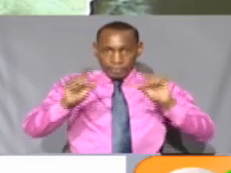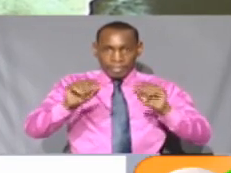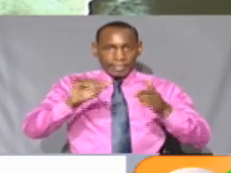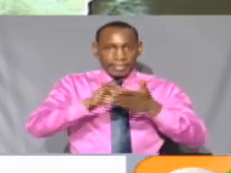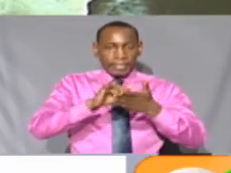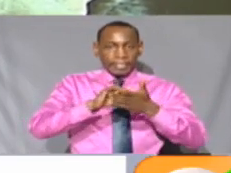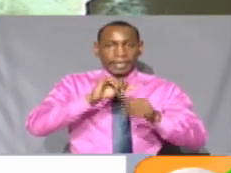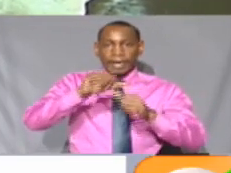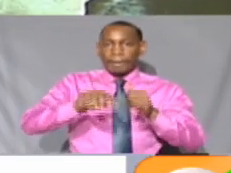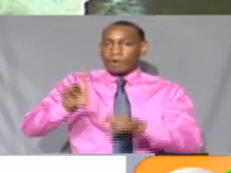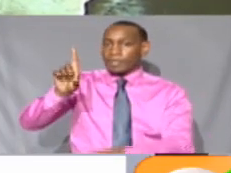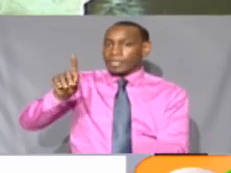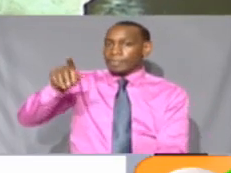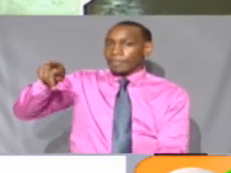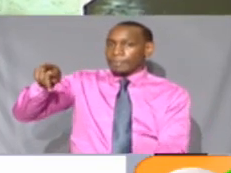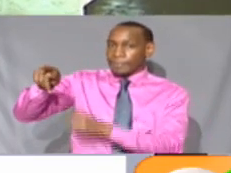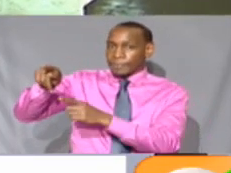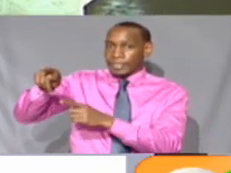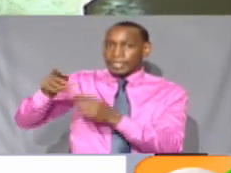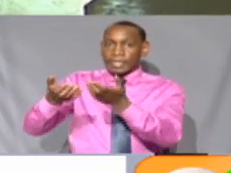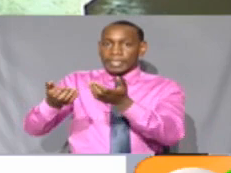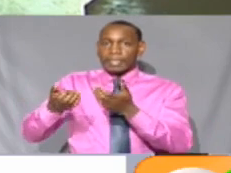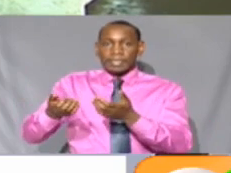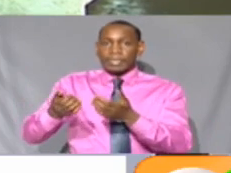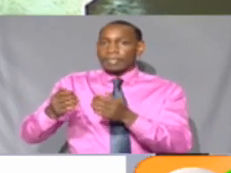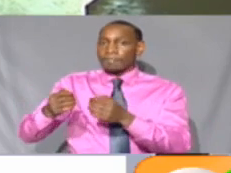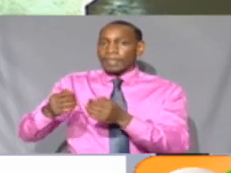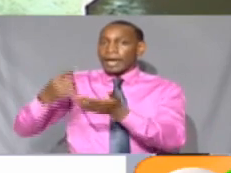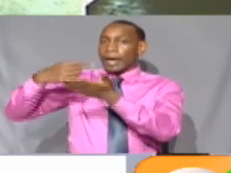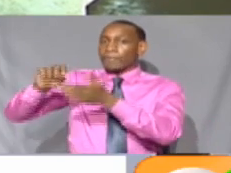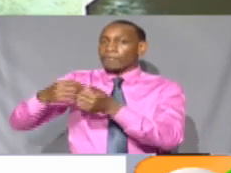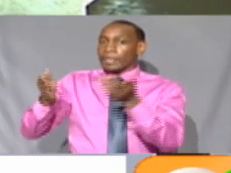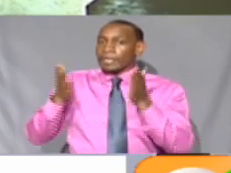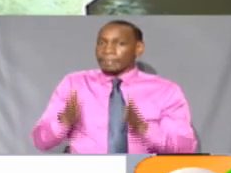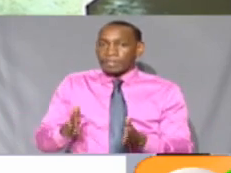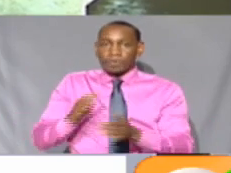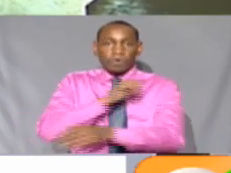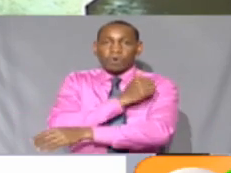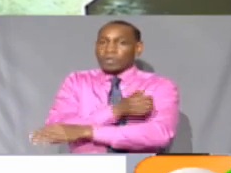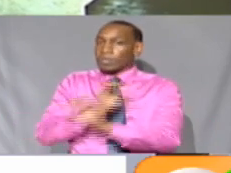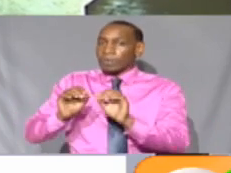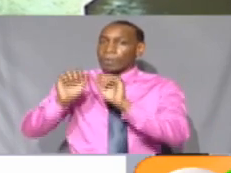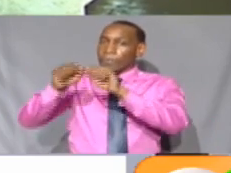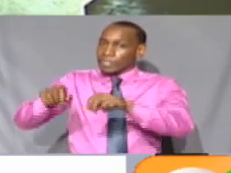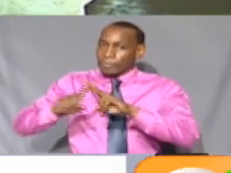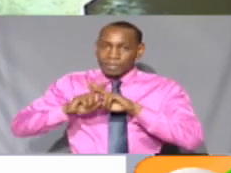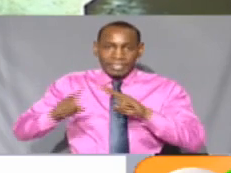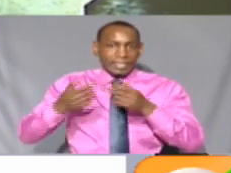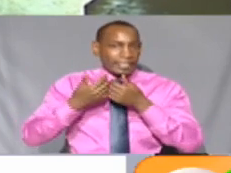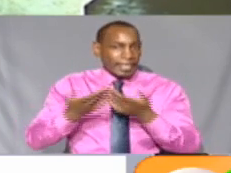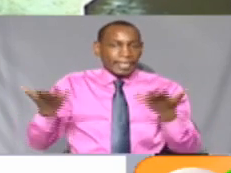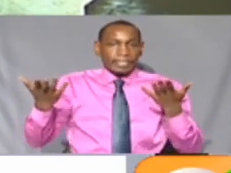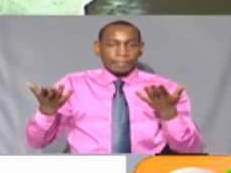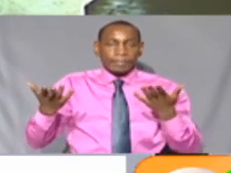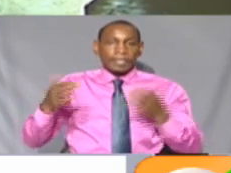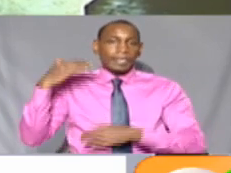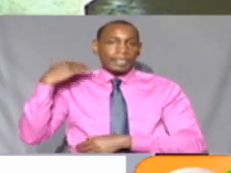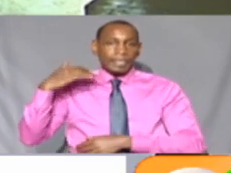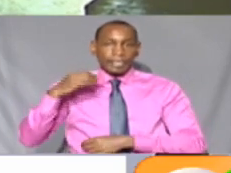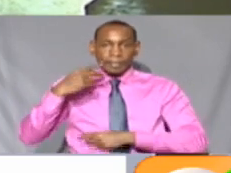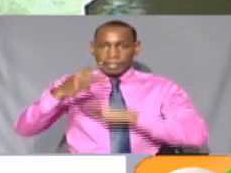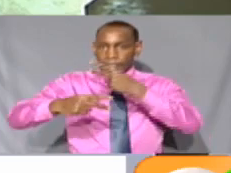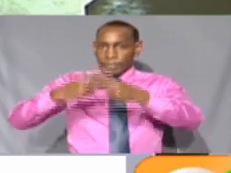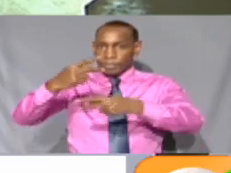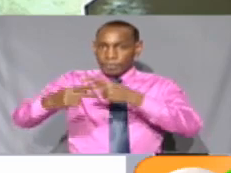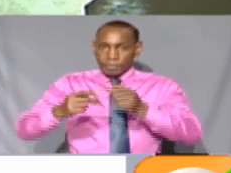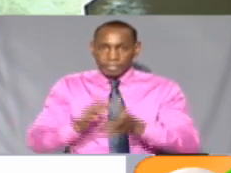one that talks about the DPP requiring no consent from any person or authority to commence any criminal